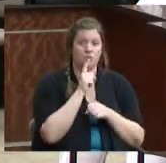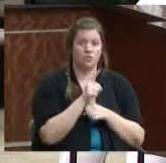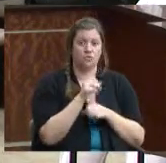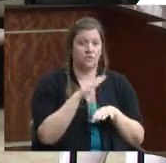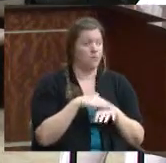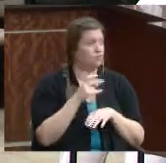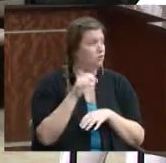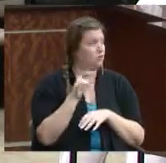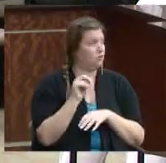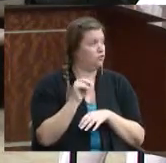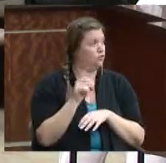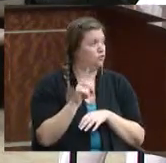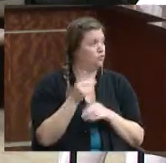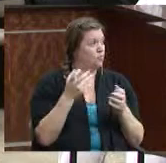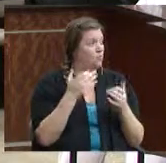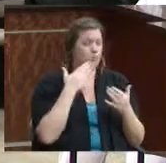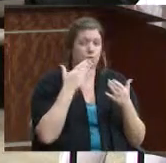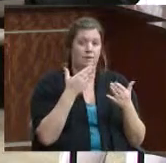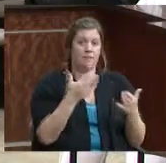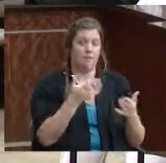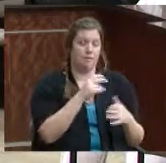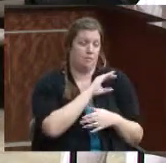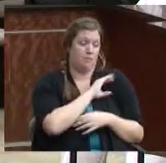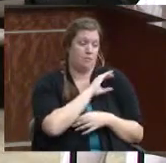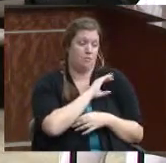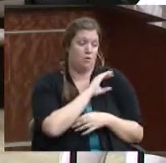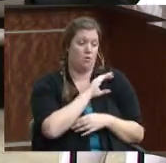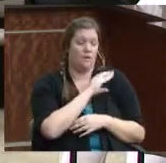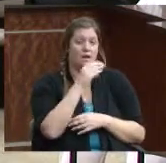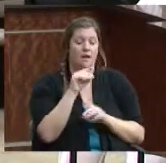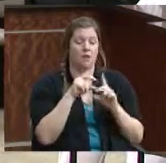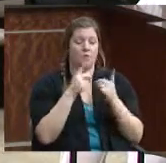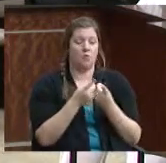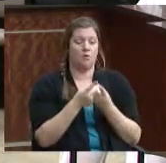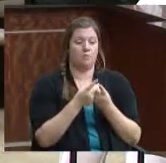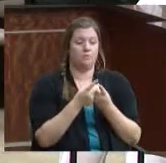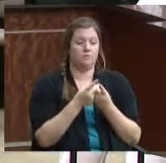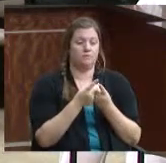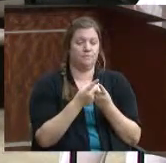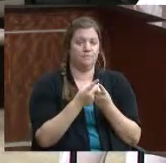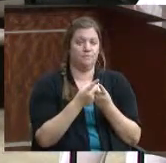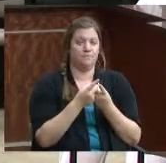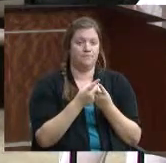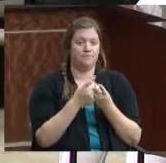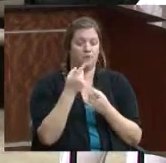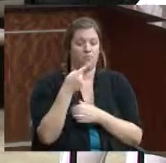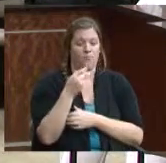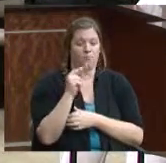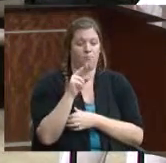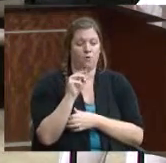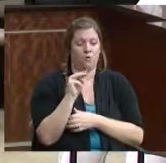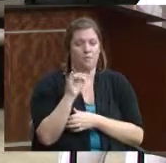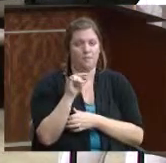on the record how much we want to thank the police department and the Department of Inspections and Permits,